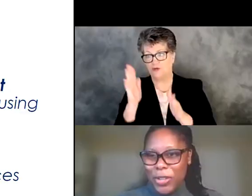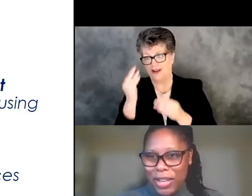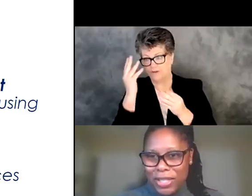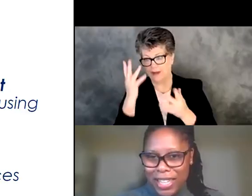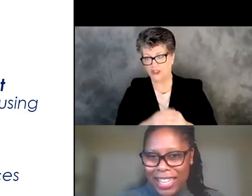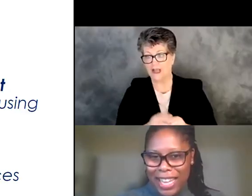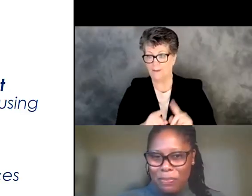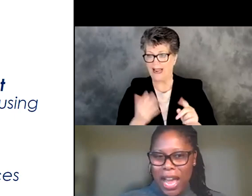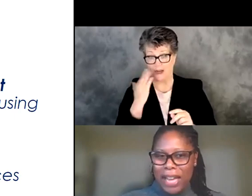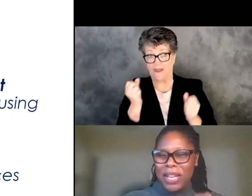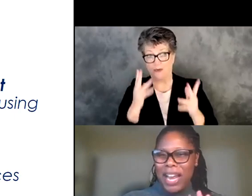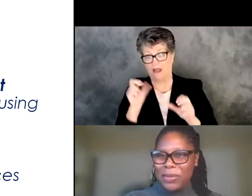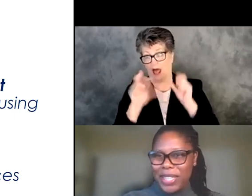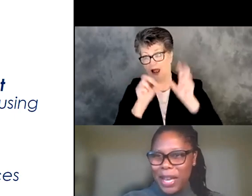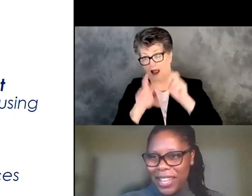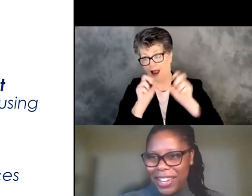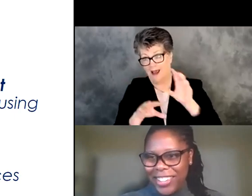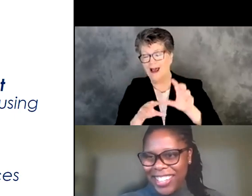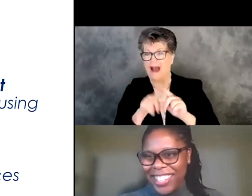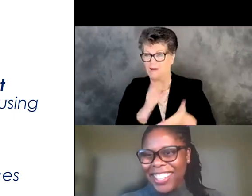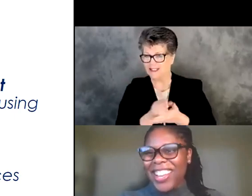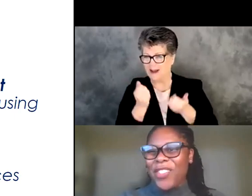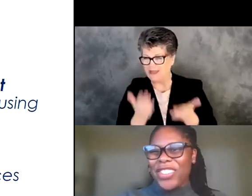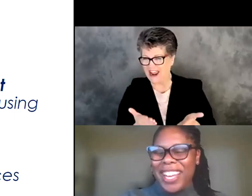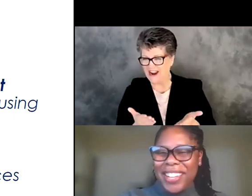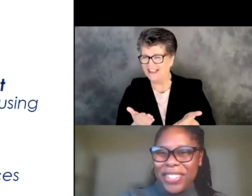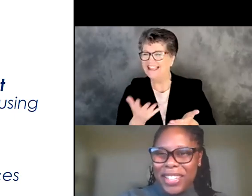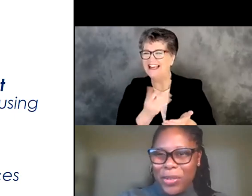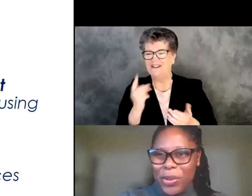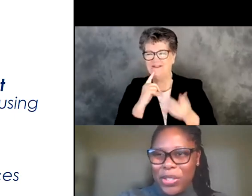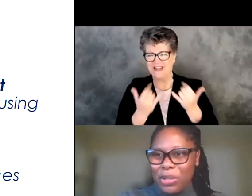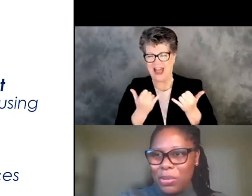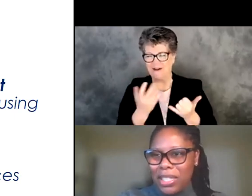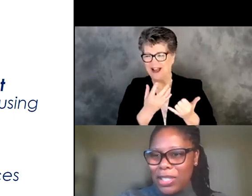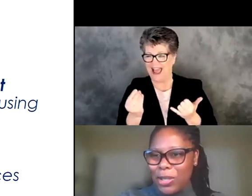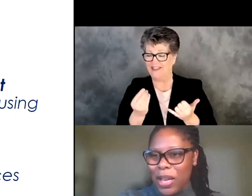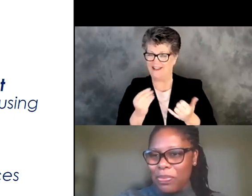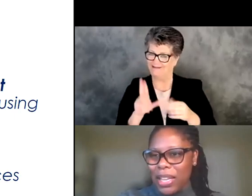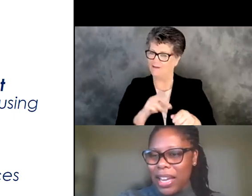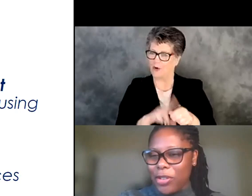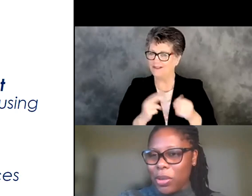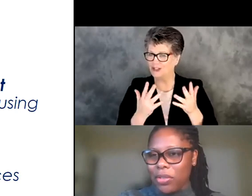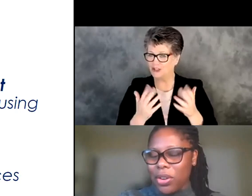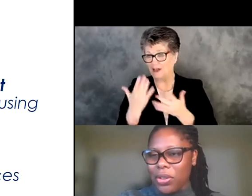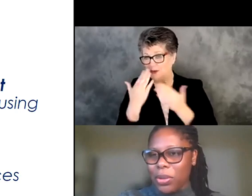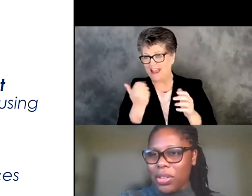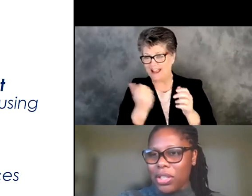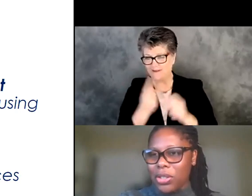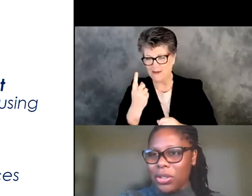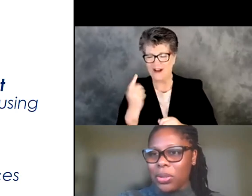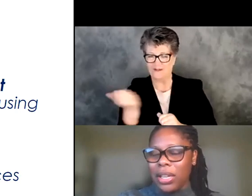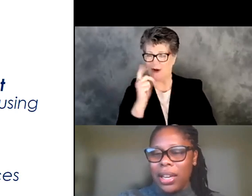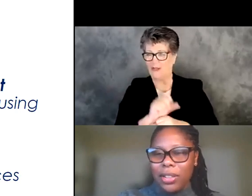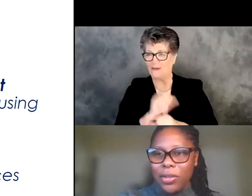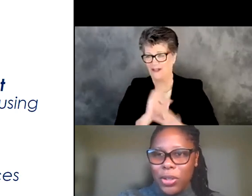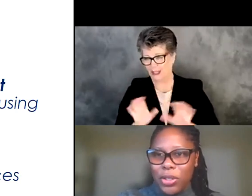I know that was a lot to unpack, but I will stop there for now. And of course, just wanted to thank everyone for all the work that you